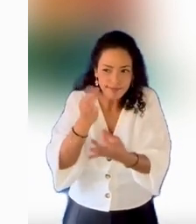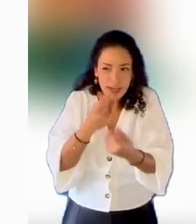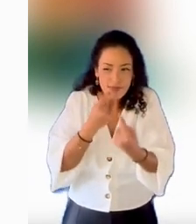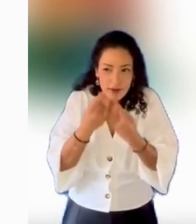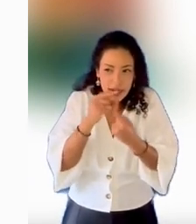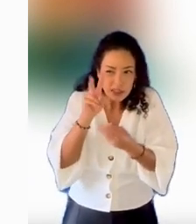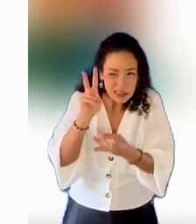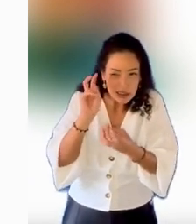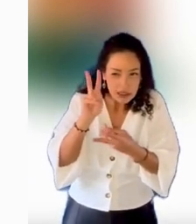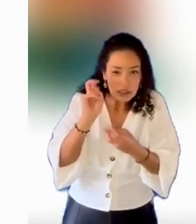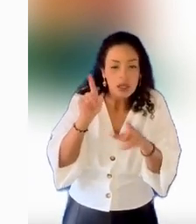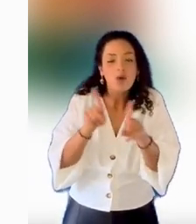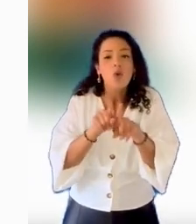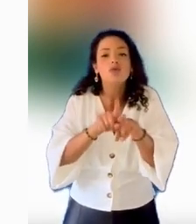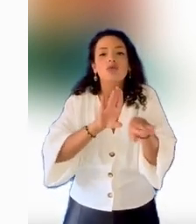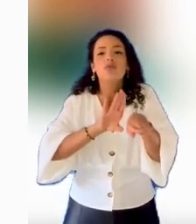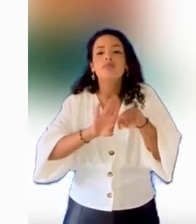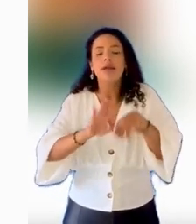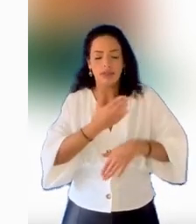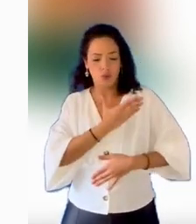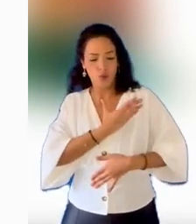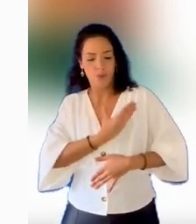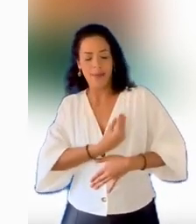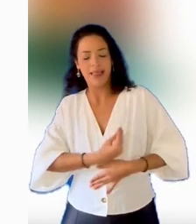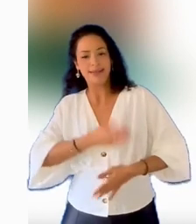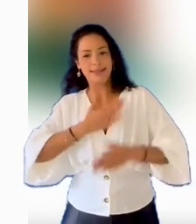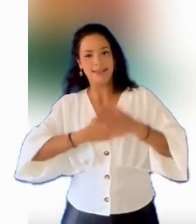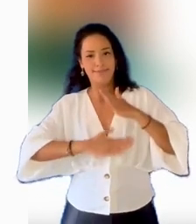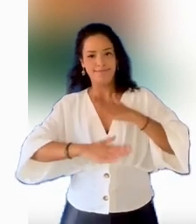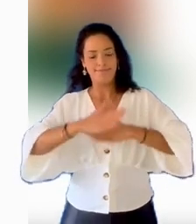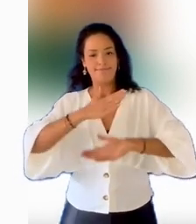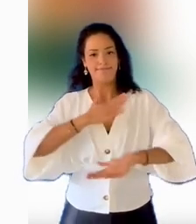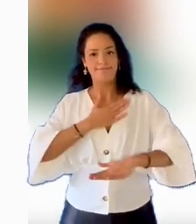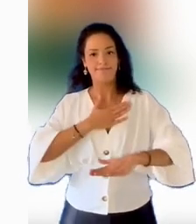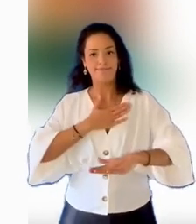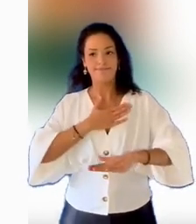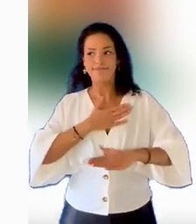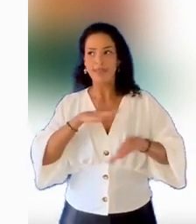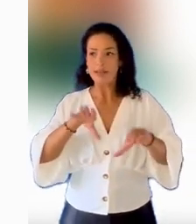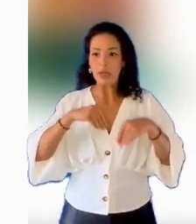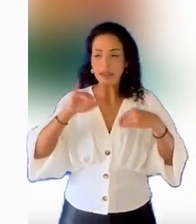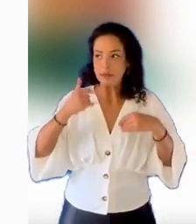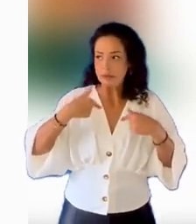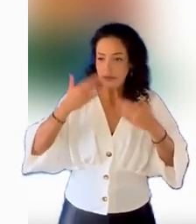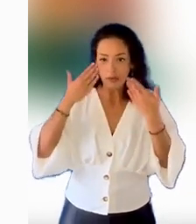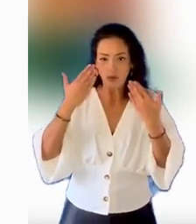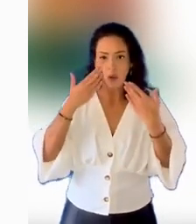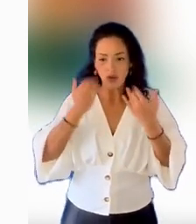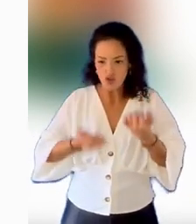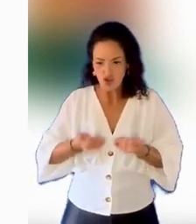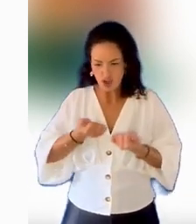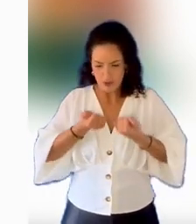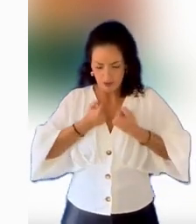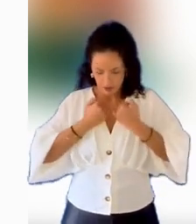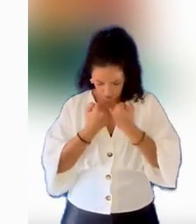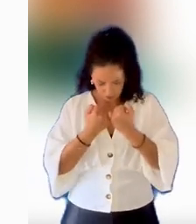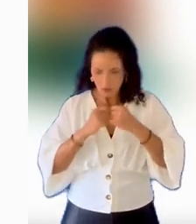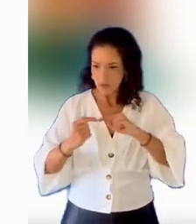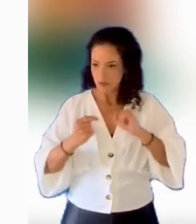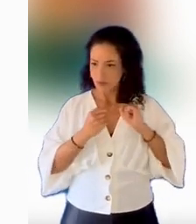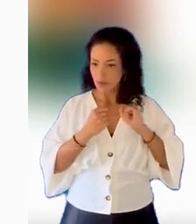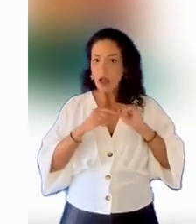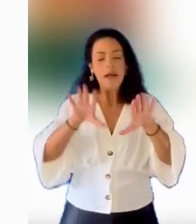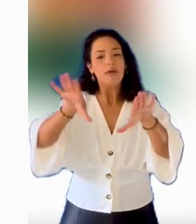information, and above all, to practice humility. To accept we may not know, to challenge our judgments, and to correct our assumptions.